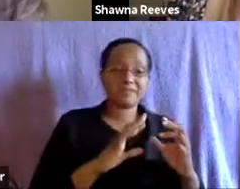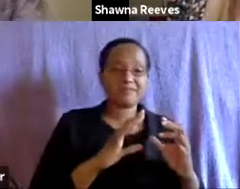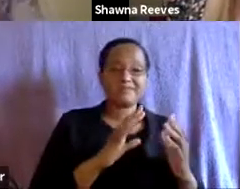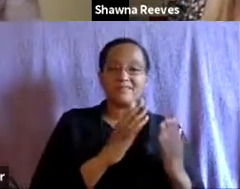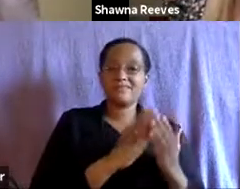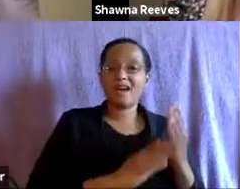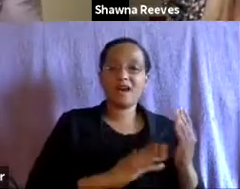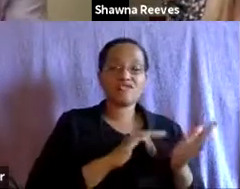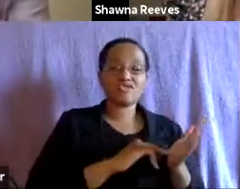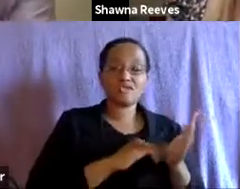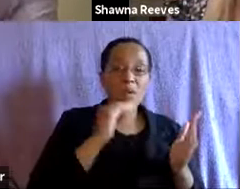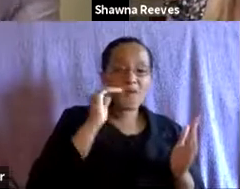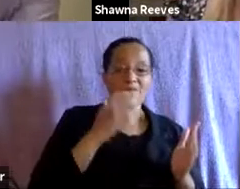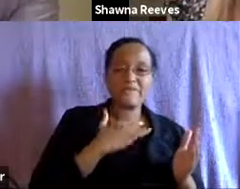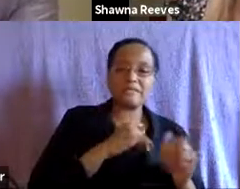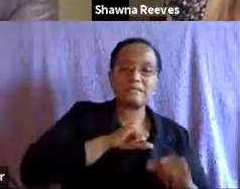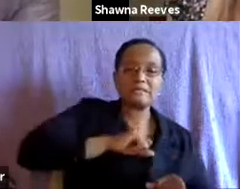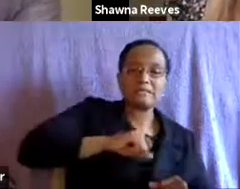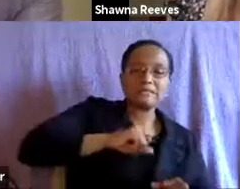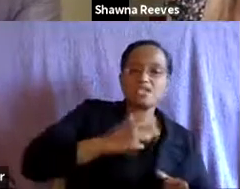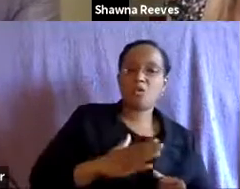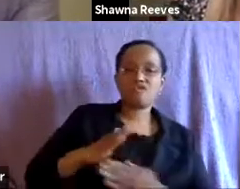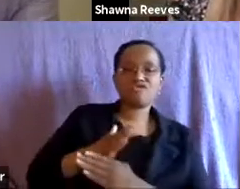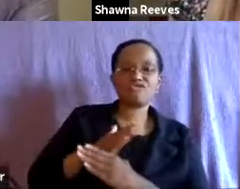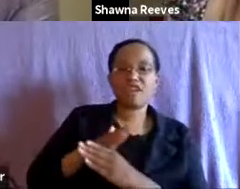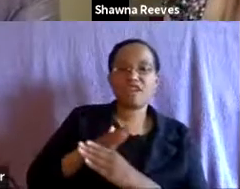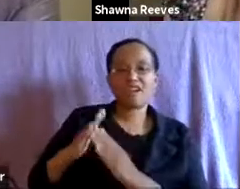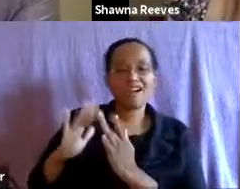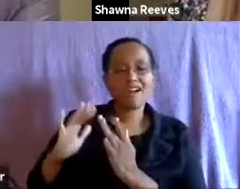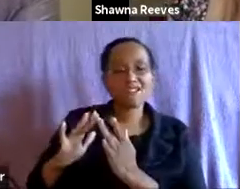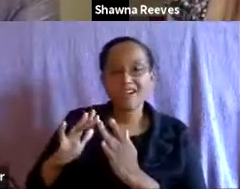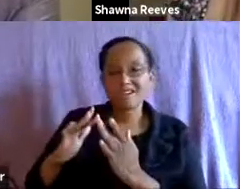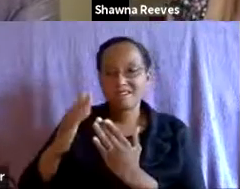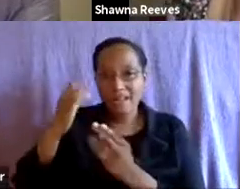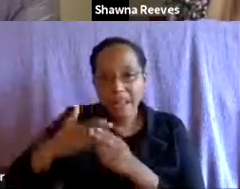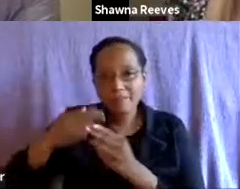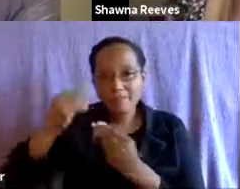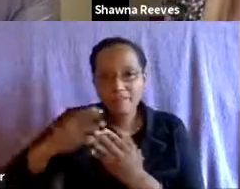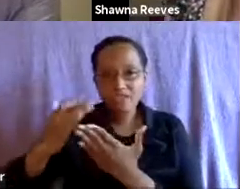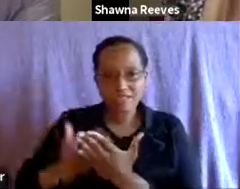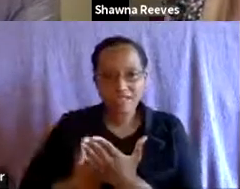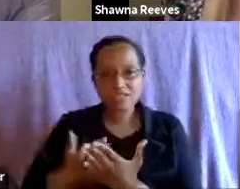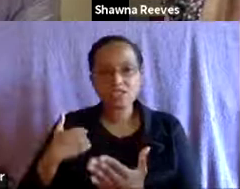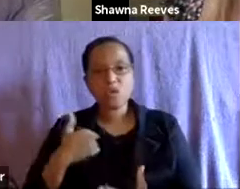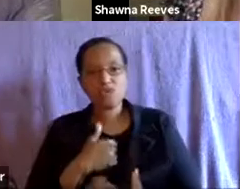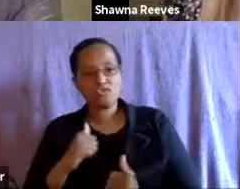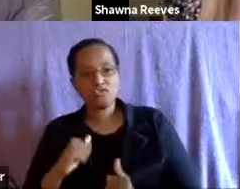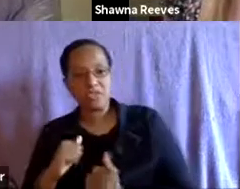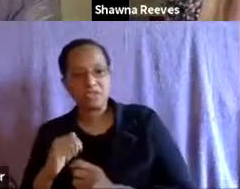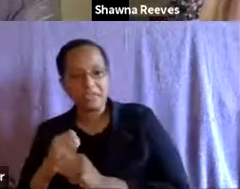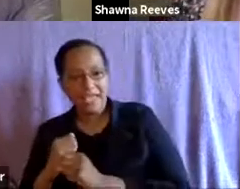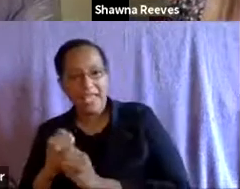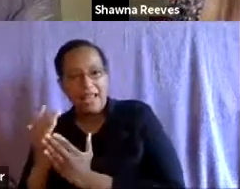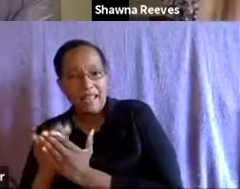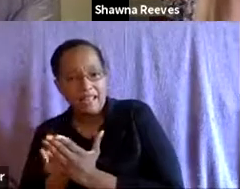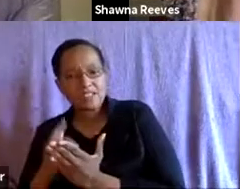and attempting to get a list of all the family members as contact lists from the different nursing homes, but they're kind of reluctant